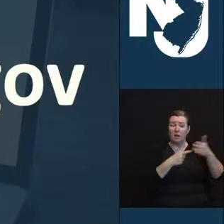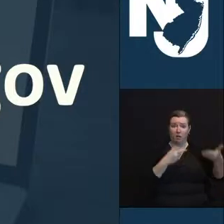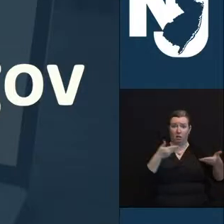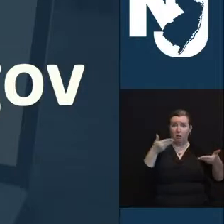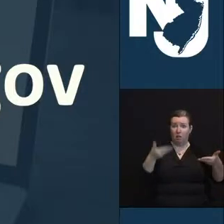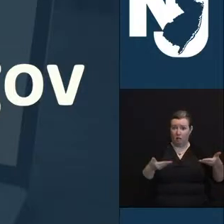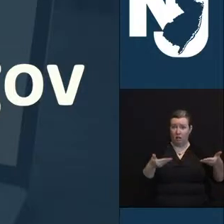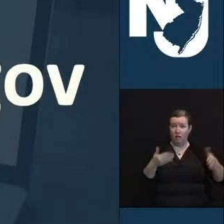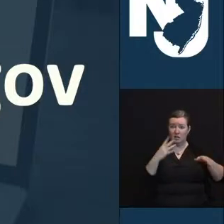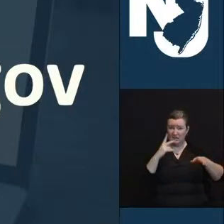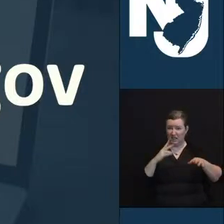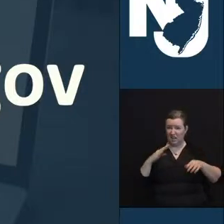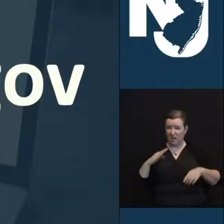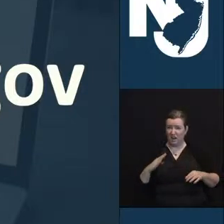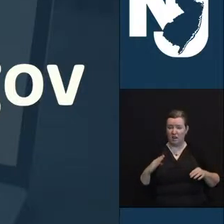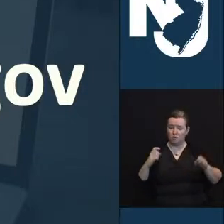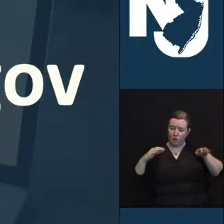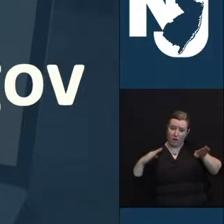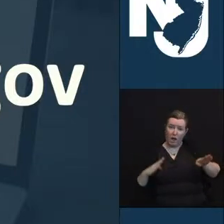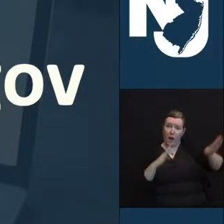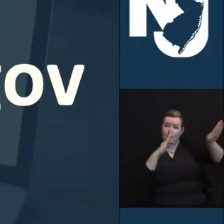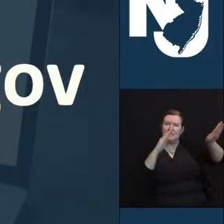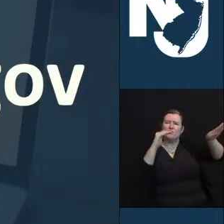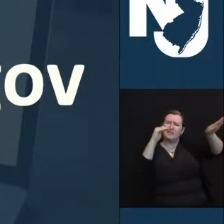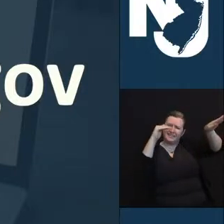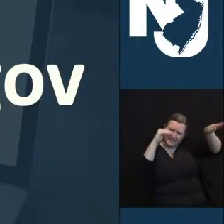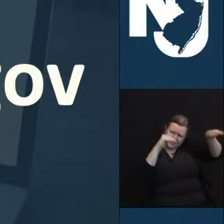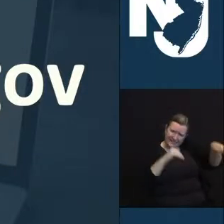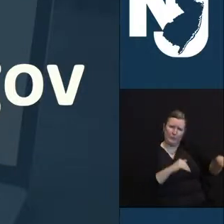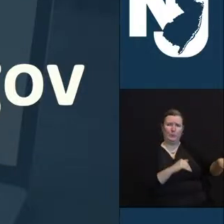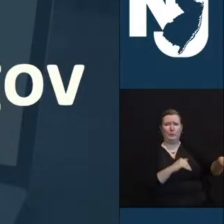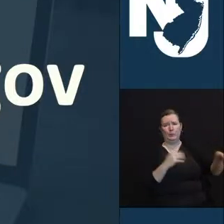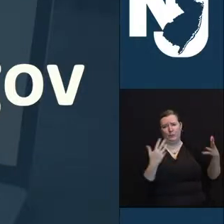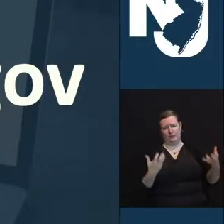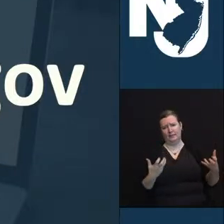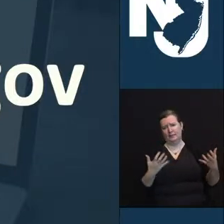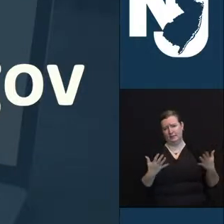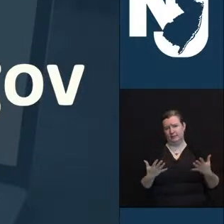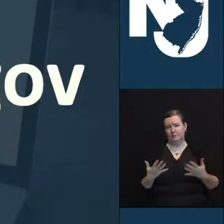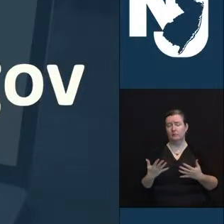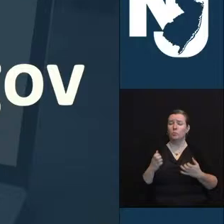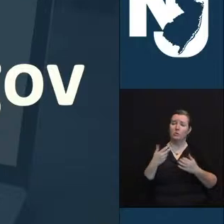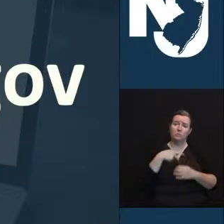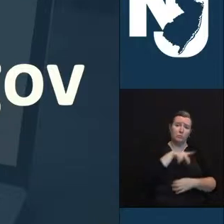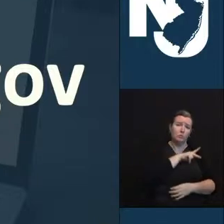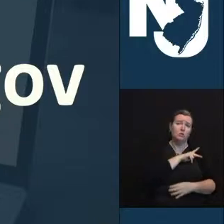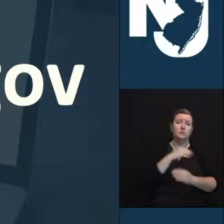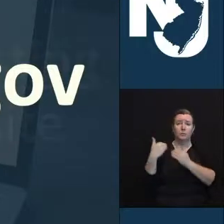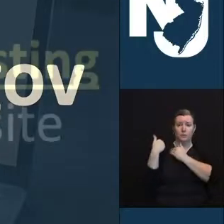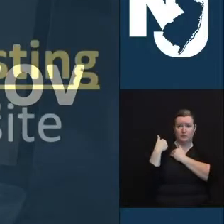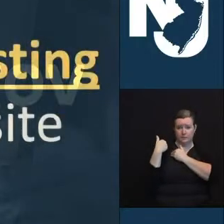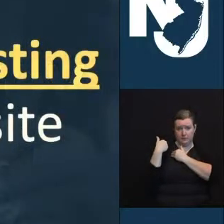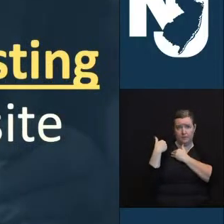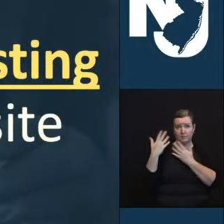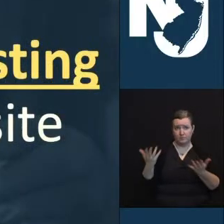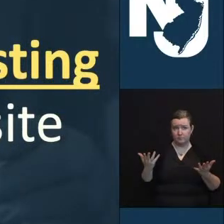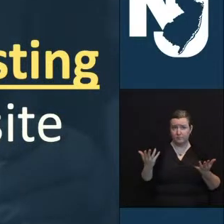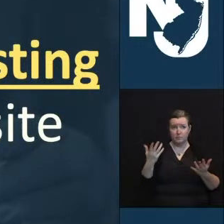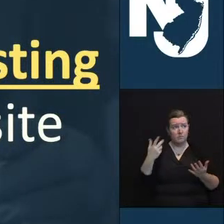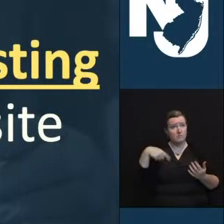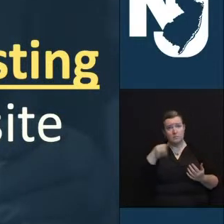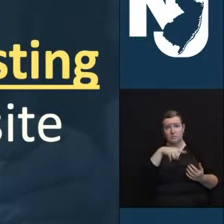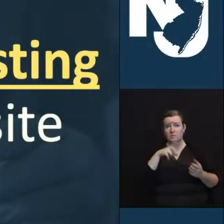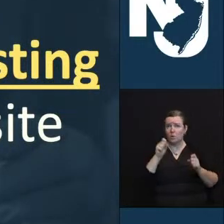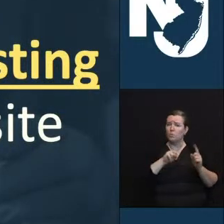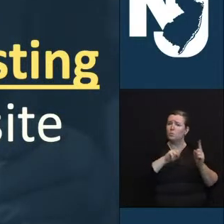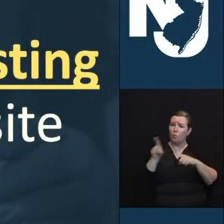first and foremost, taking personal responsibility, but there are other things we can do. For example, we can go and get tested, as